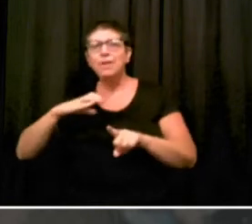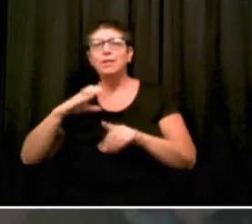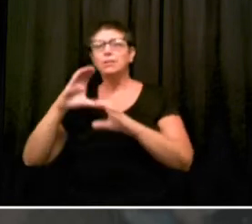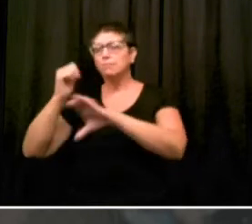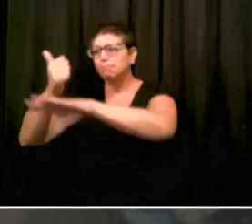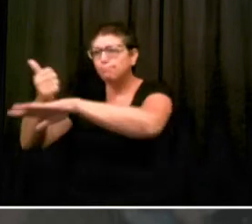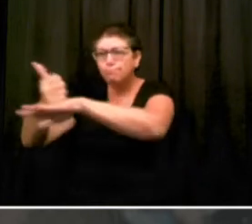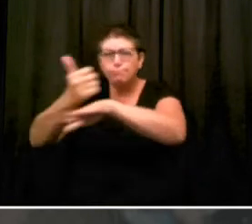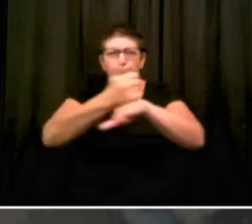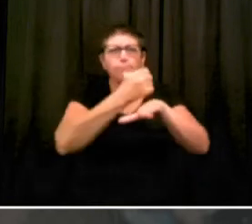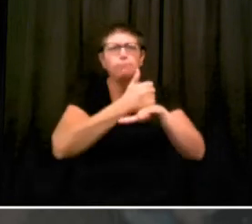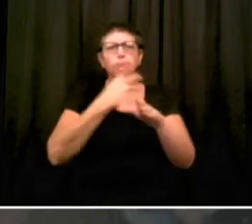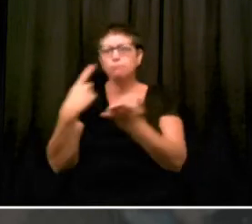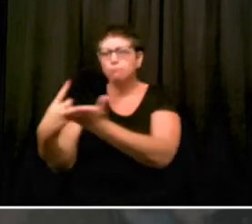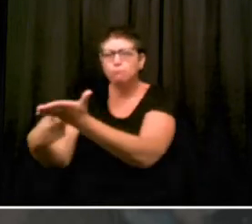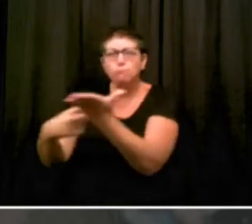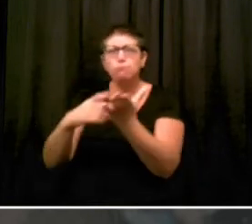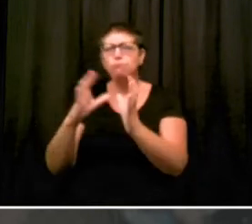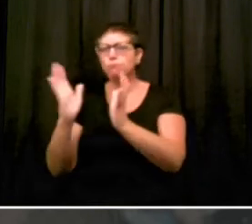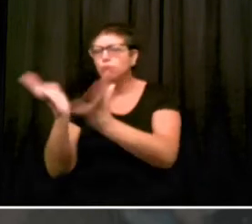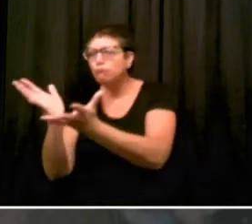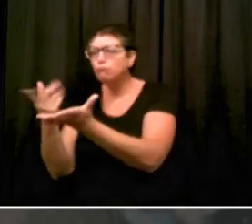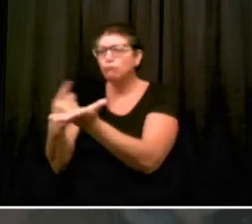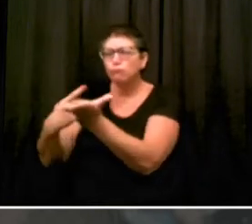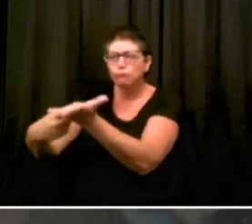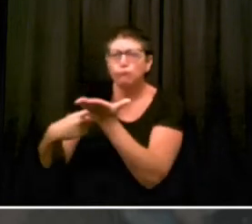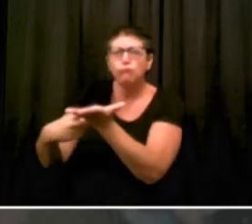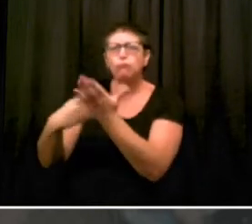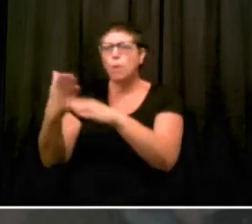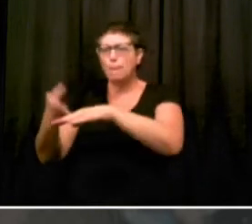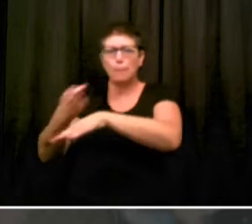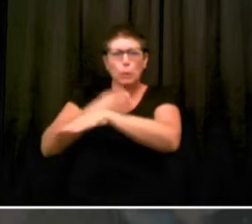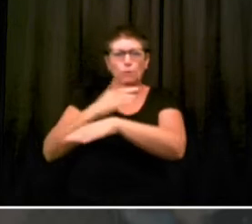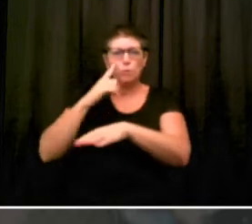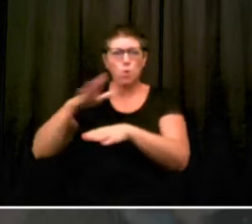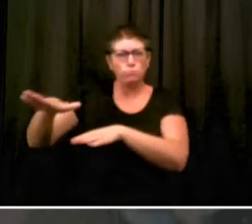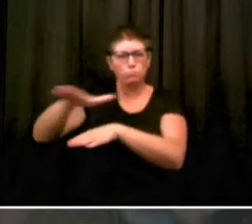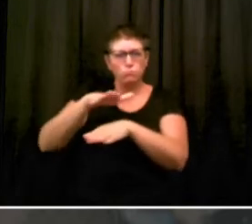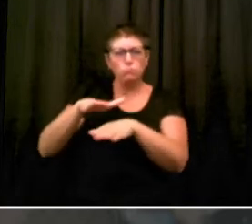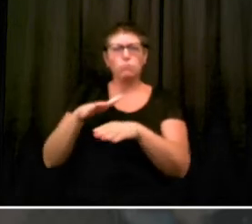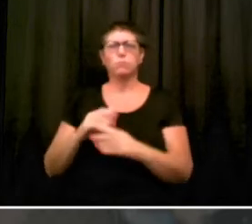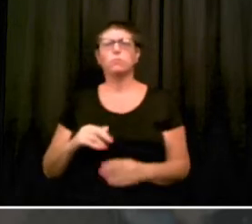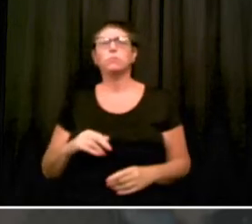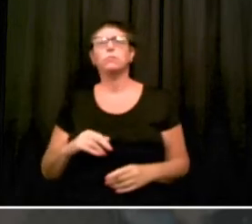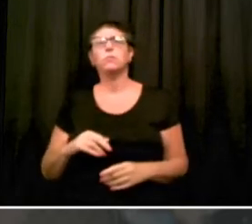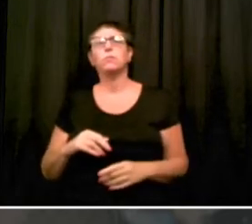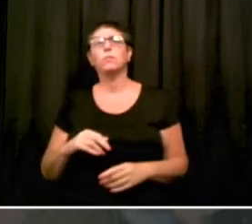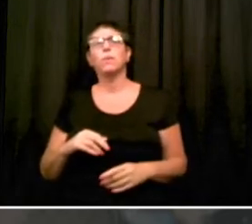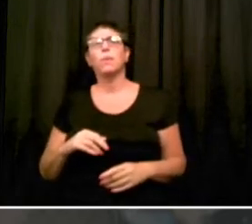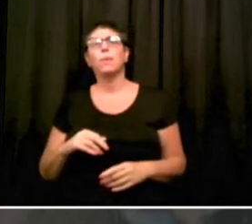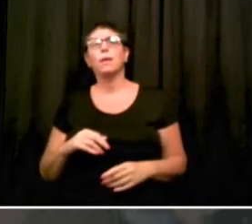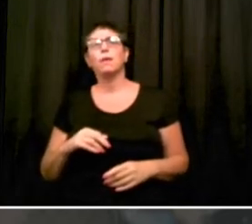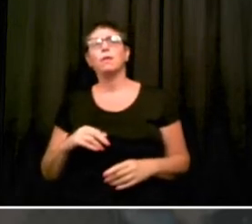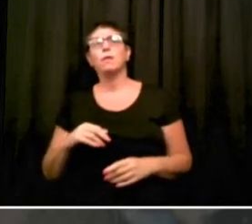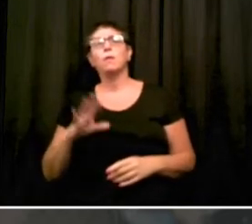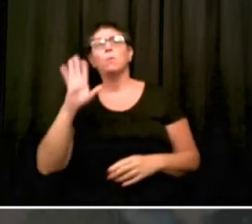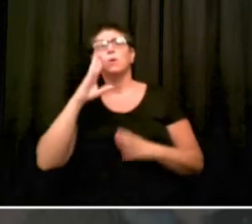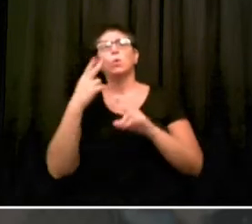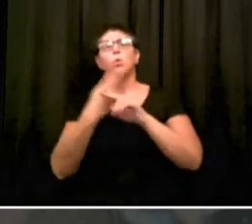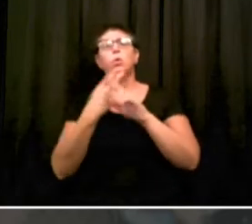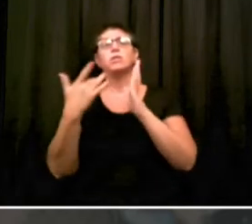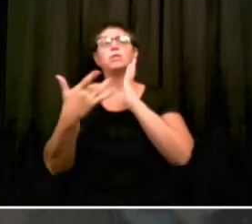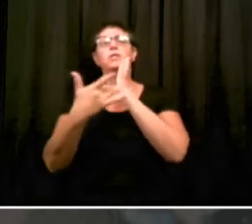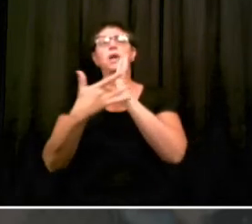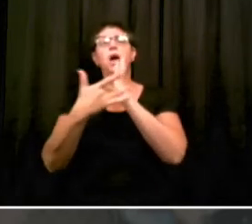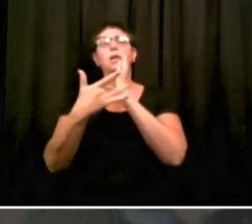some of the ways we do things so that everyone can work better together. To use CompStat in new ways. CompStat has been the underpinning